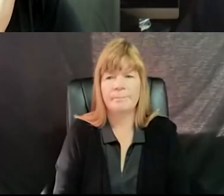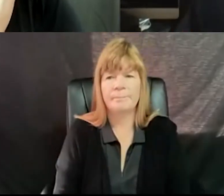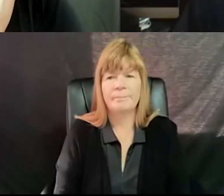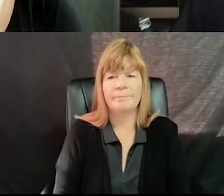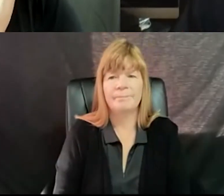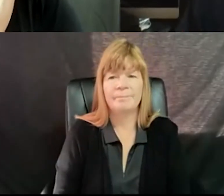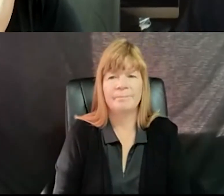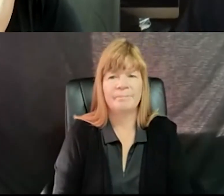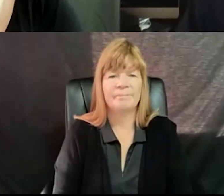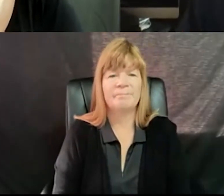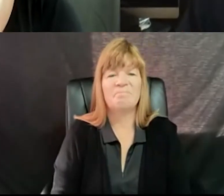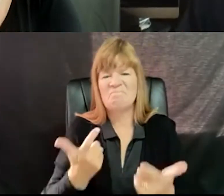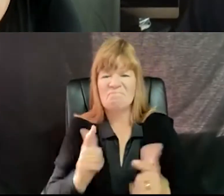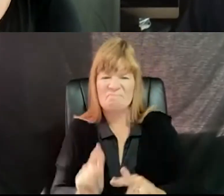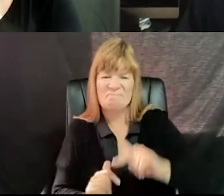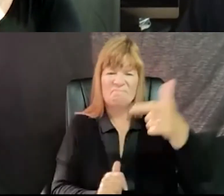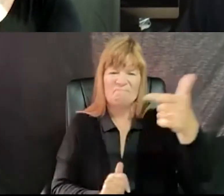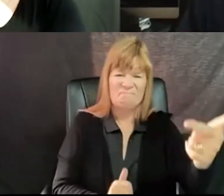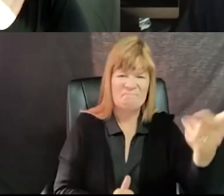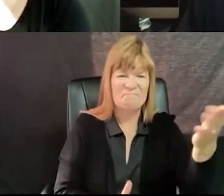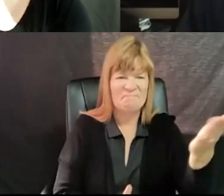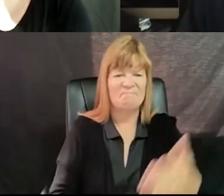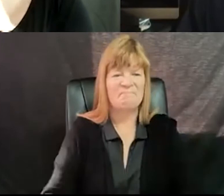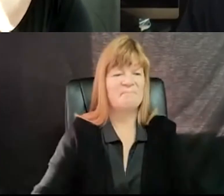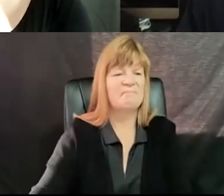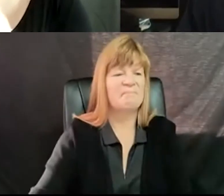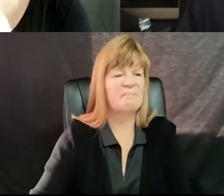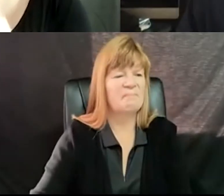So I'll turn it over to Casey.